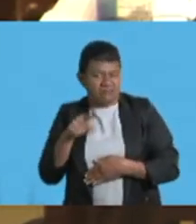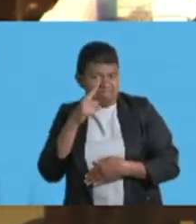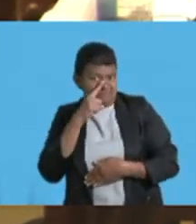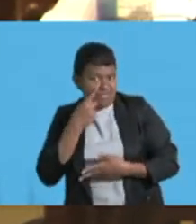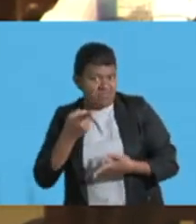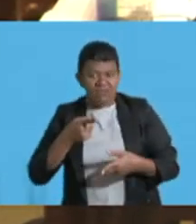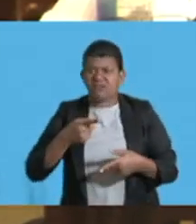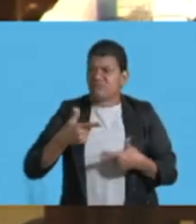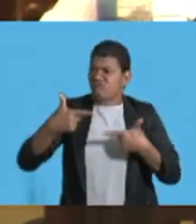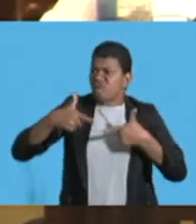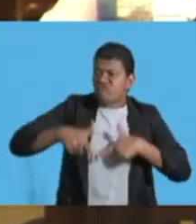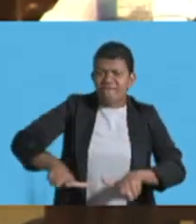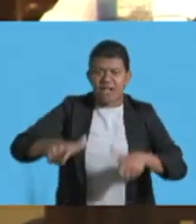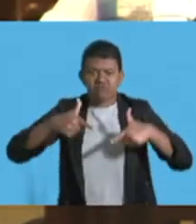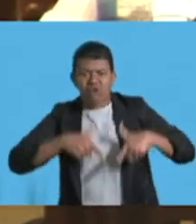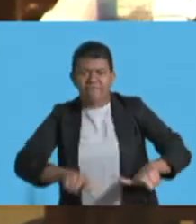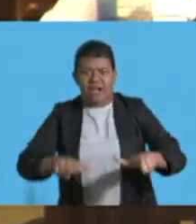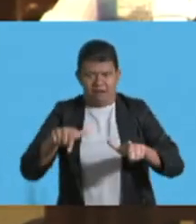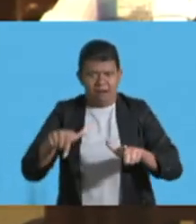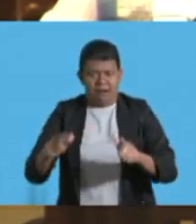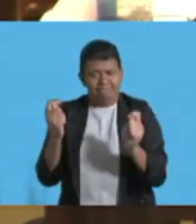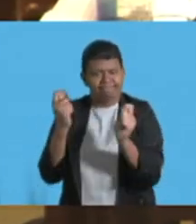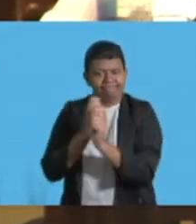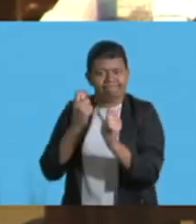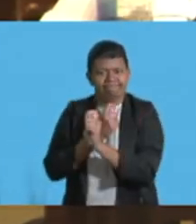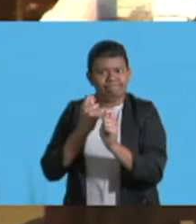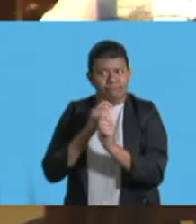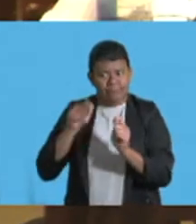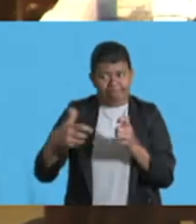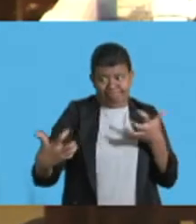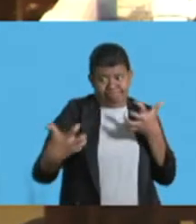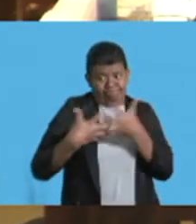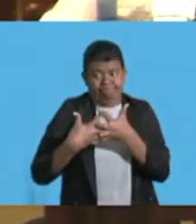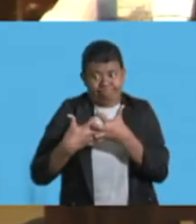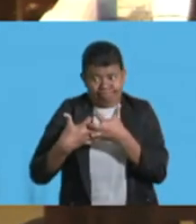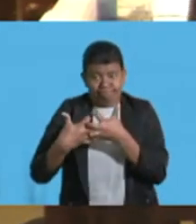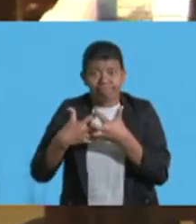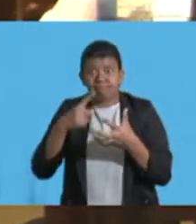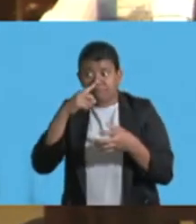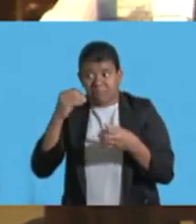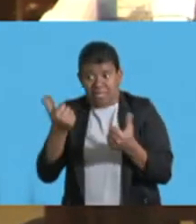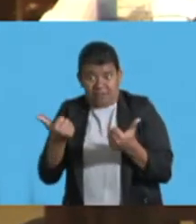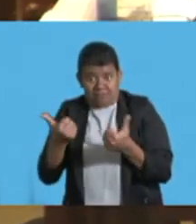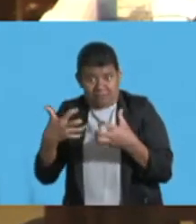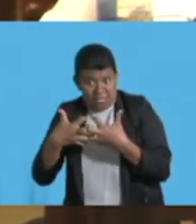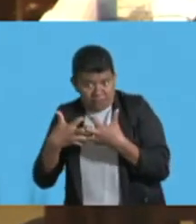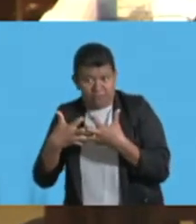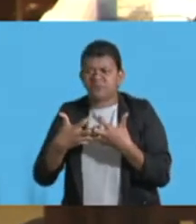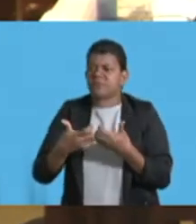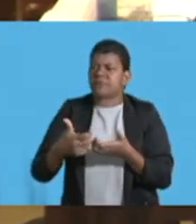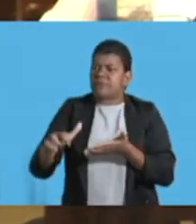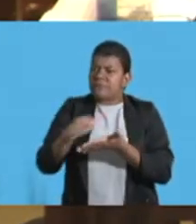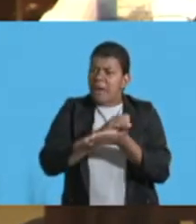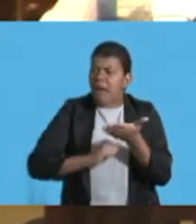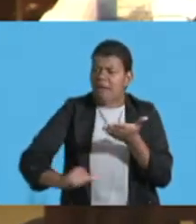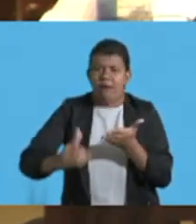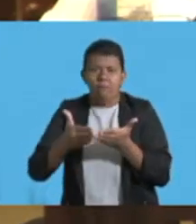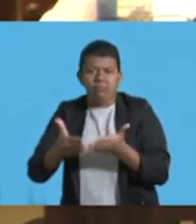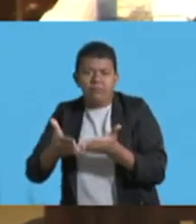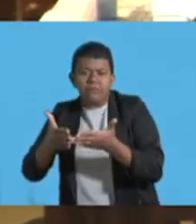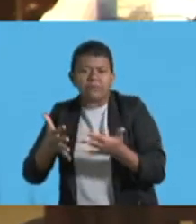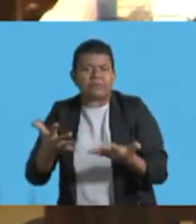the construction of infrastructure facilities, improvement and deployment of vehicles and ships, including the impact of carbon